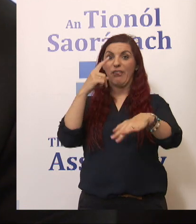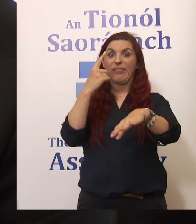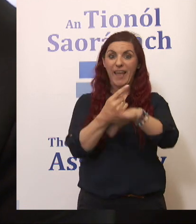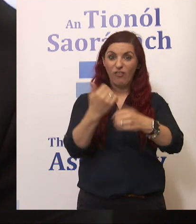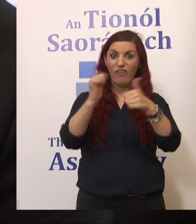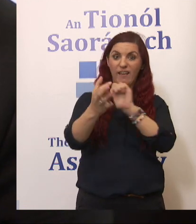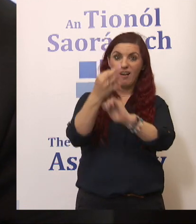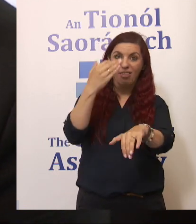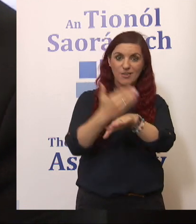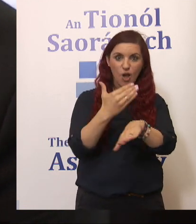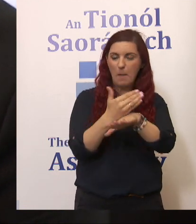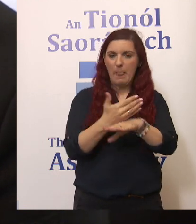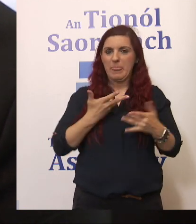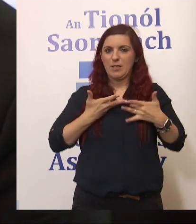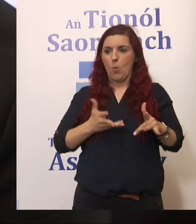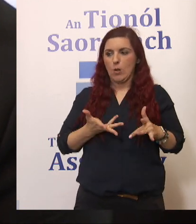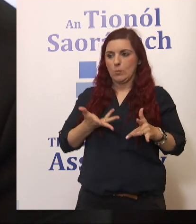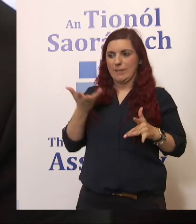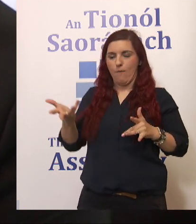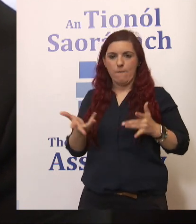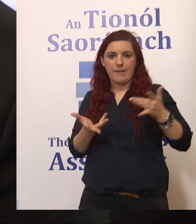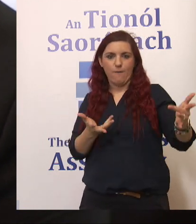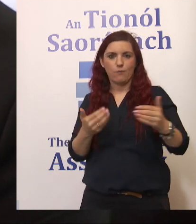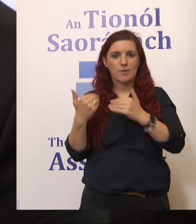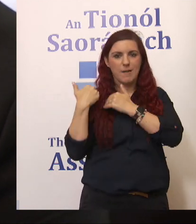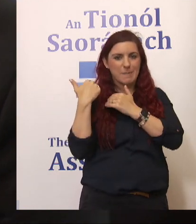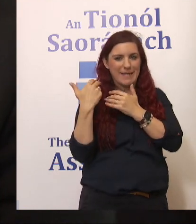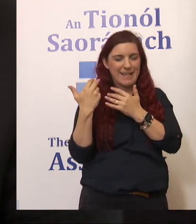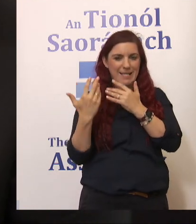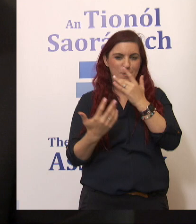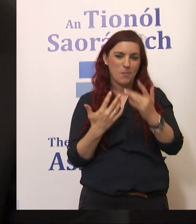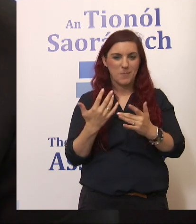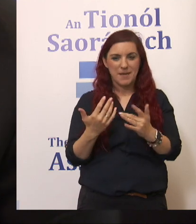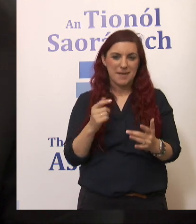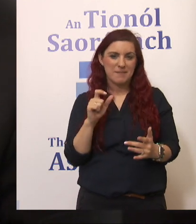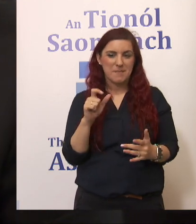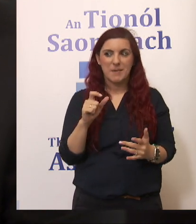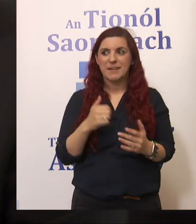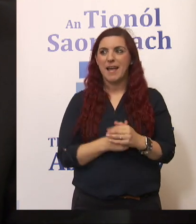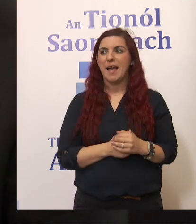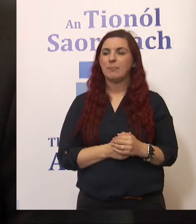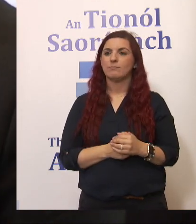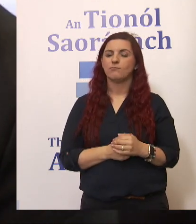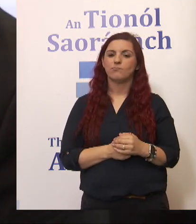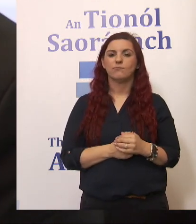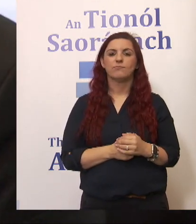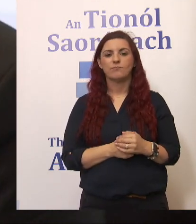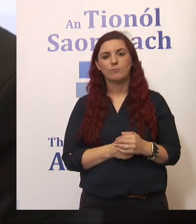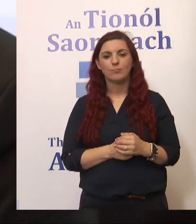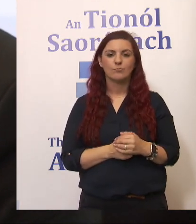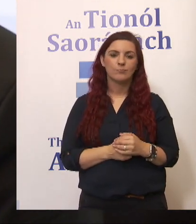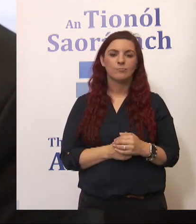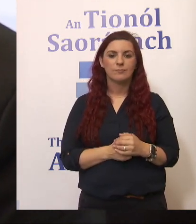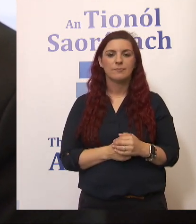give away responsibility for certain areas of service provision. There have been exceptions to that, by the way, but